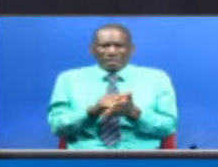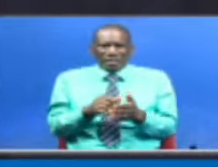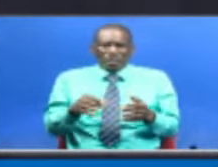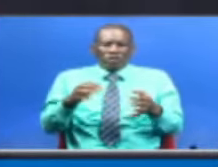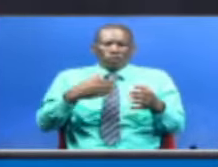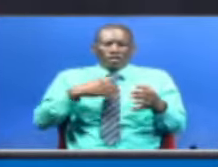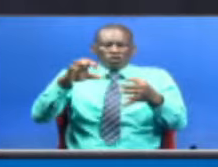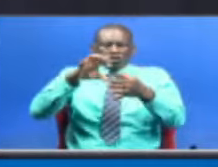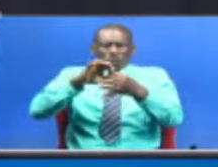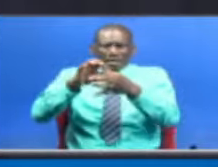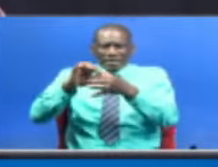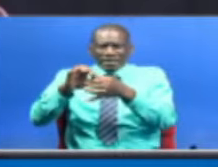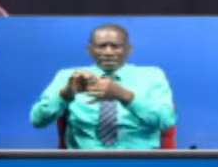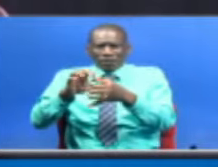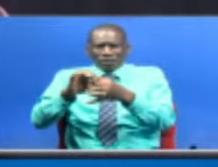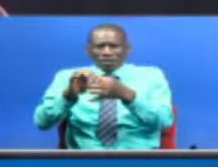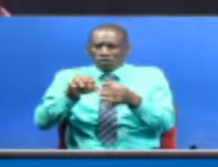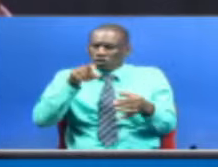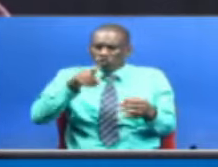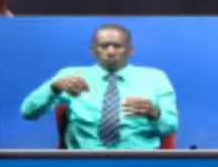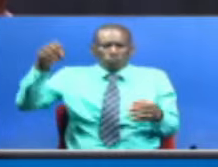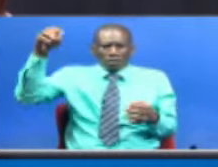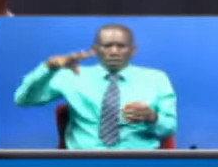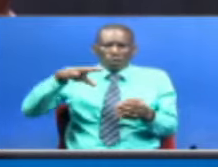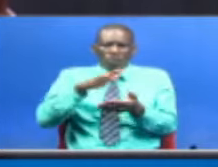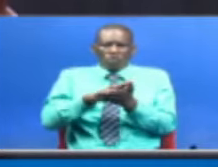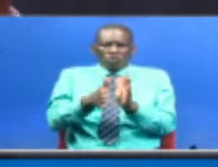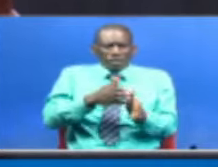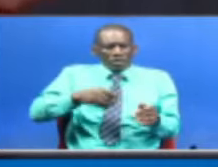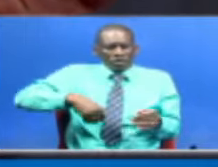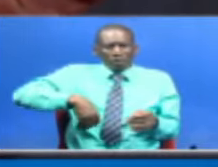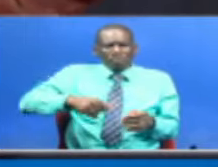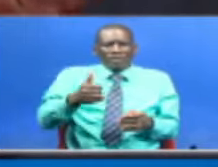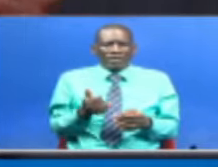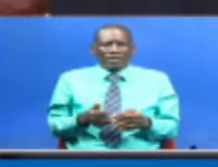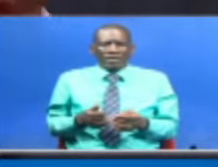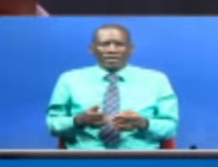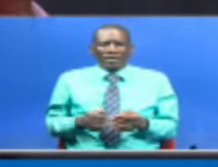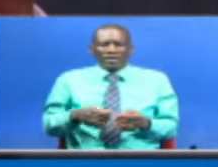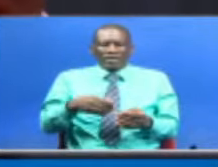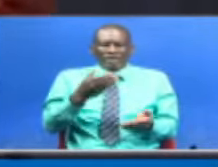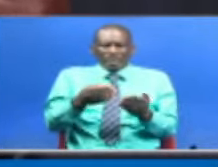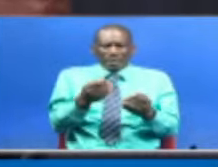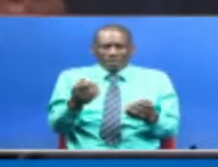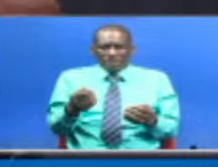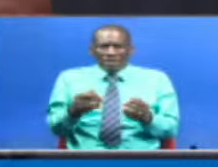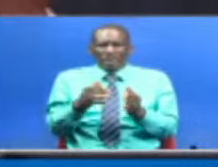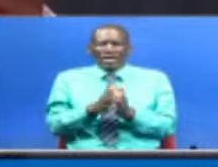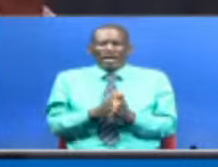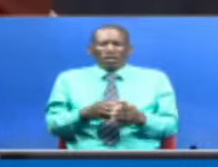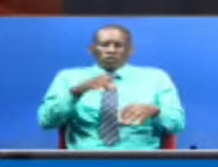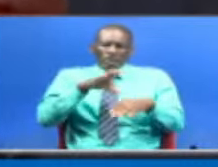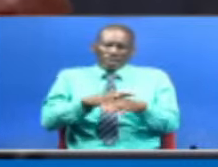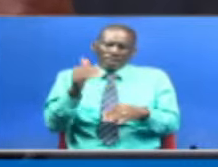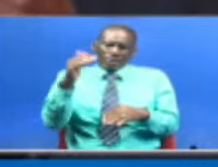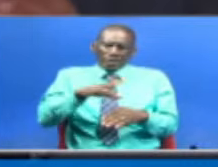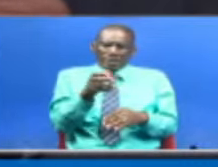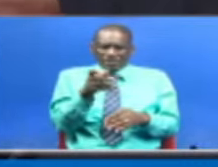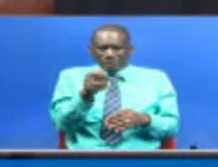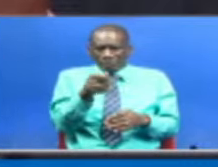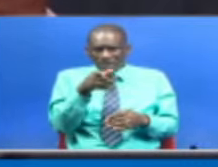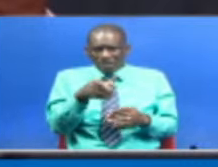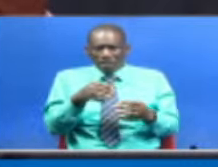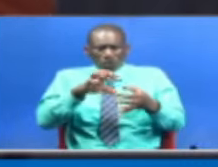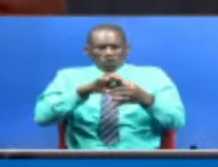connect you to power without having to pay an entry fee and recover the